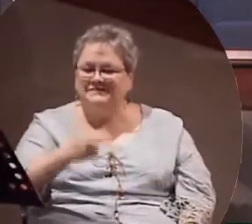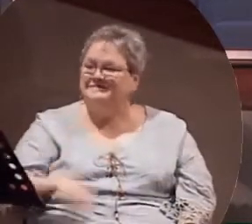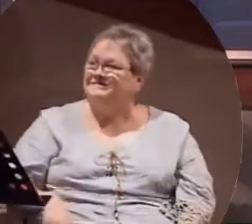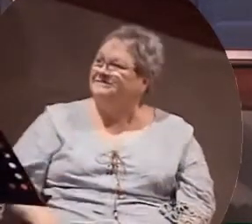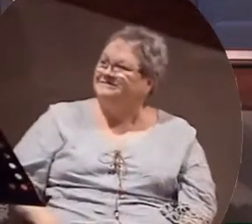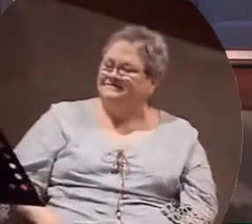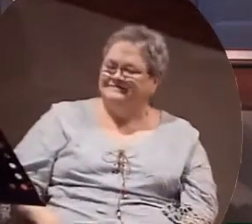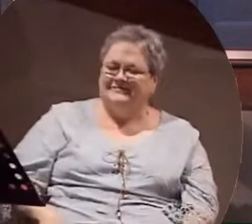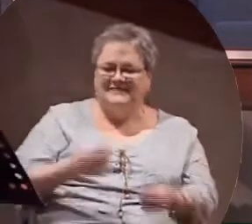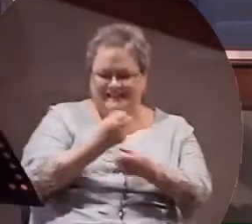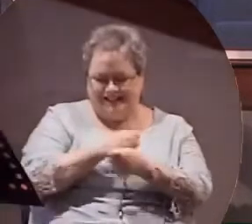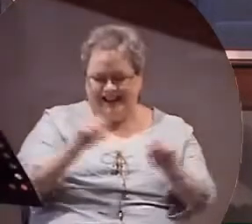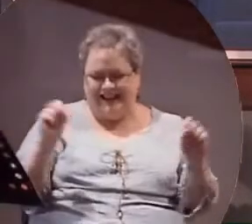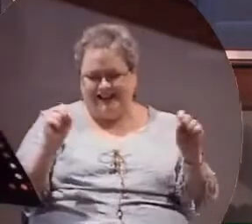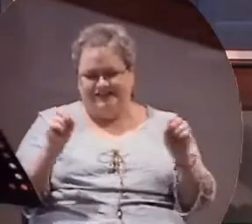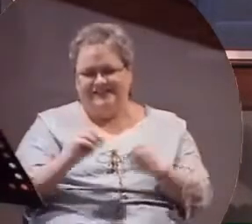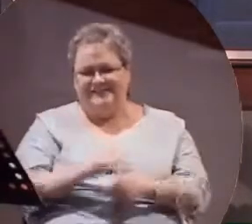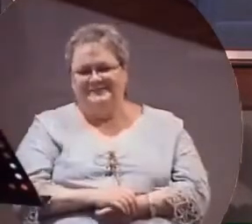got saved.